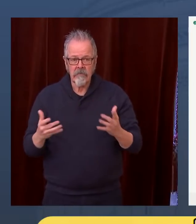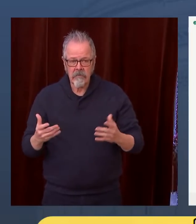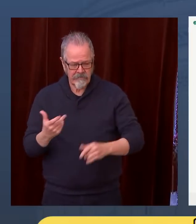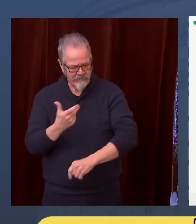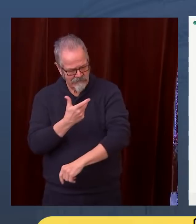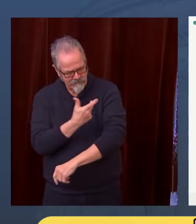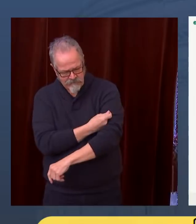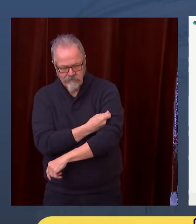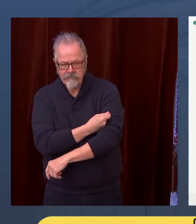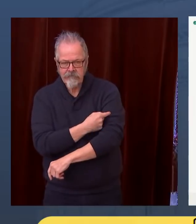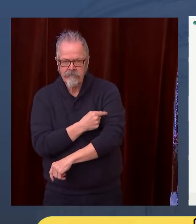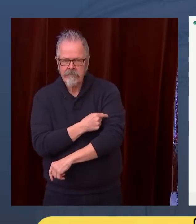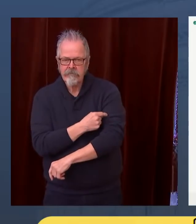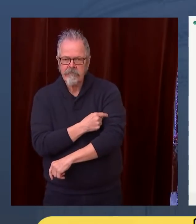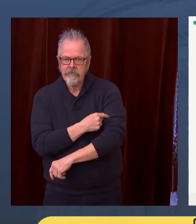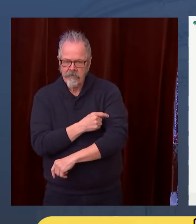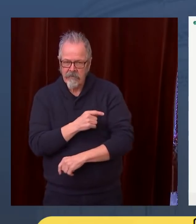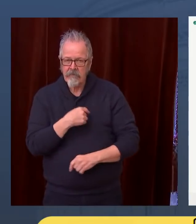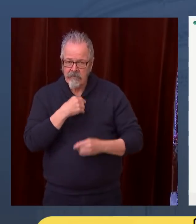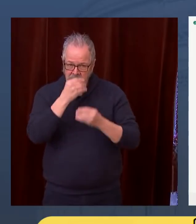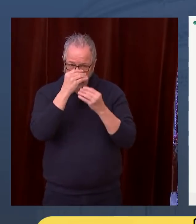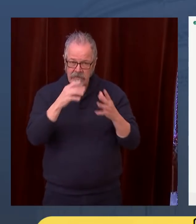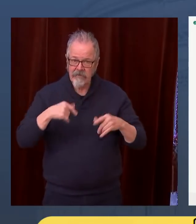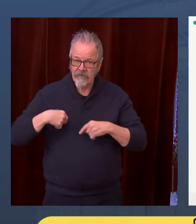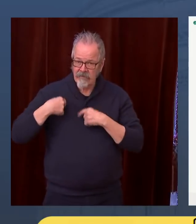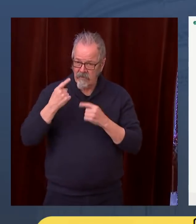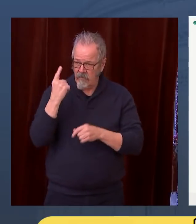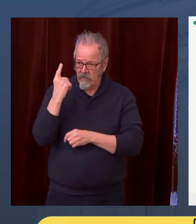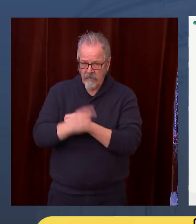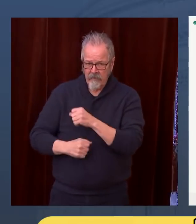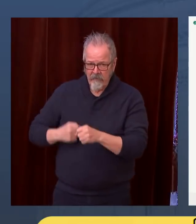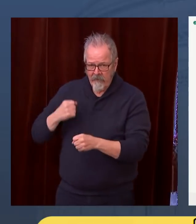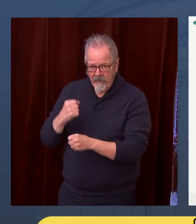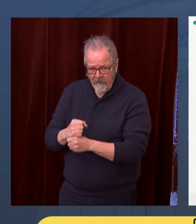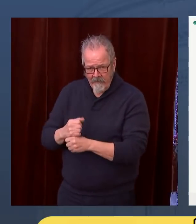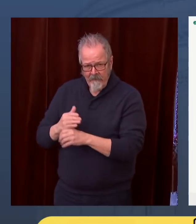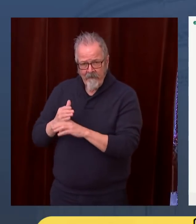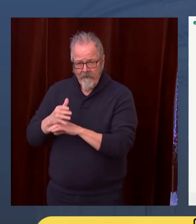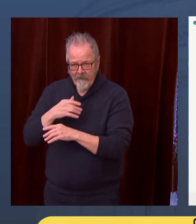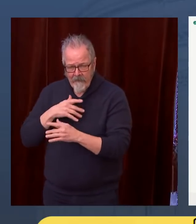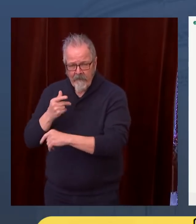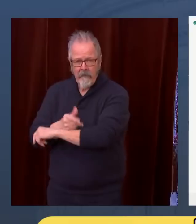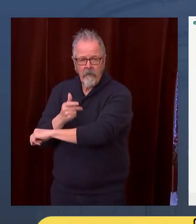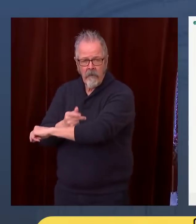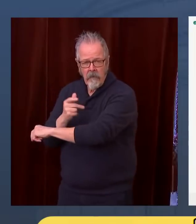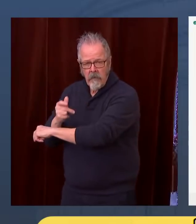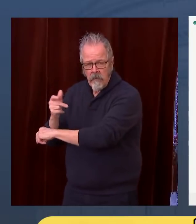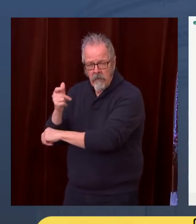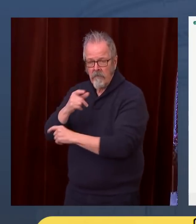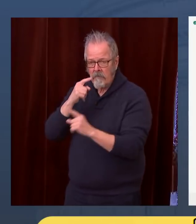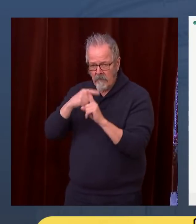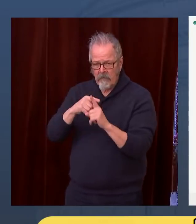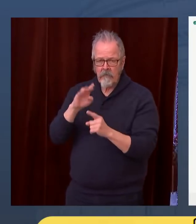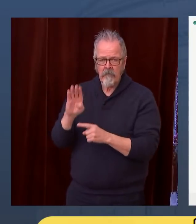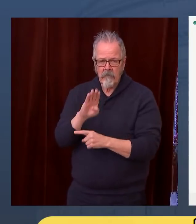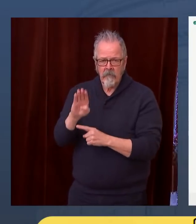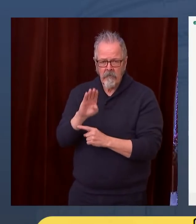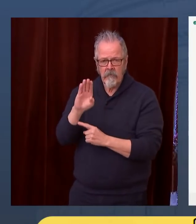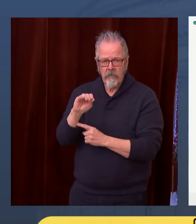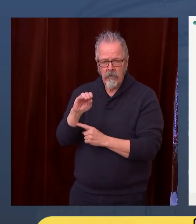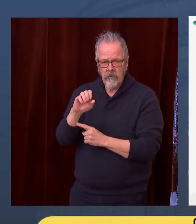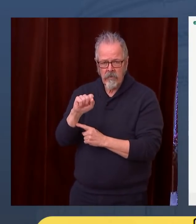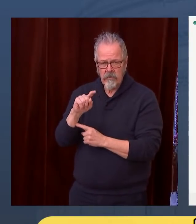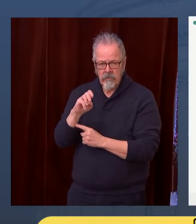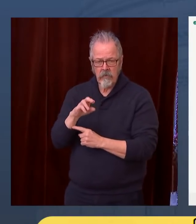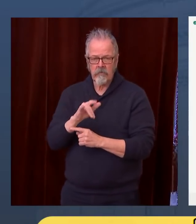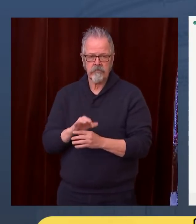well over a year. Obviously, the additional message of not just vaccines, but boosters is critical. When we have over